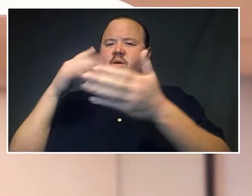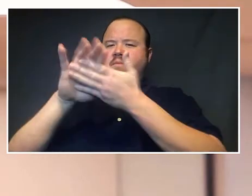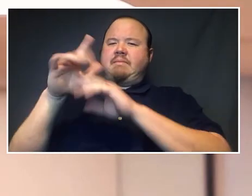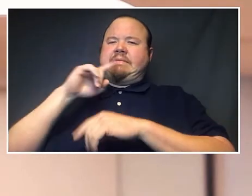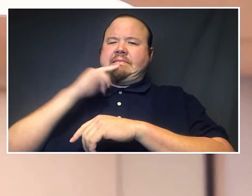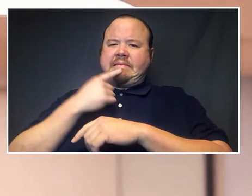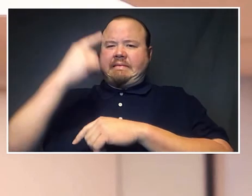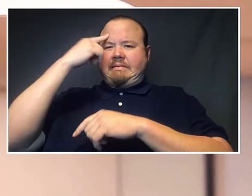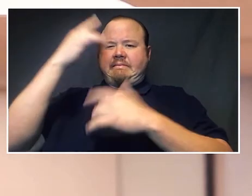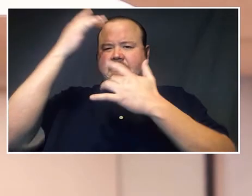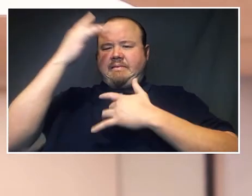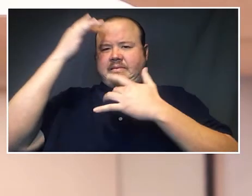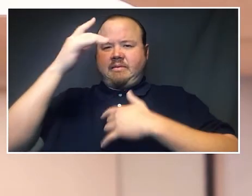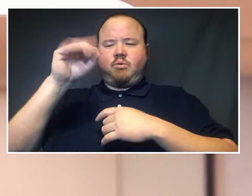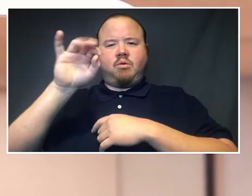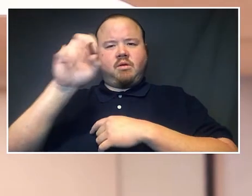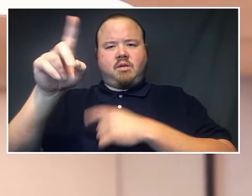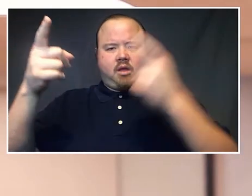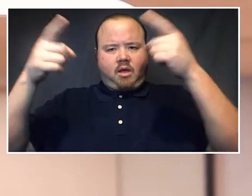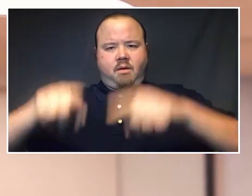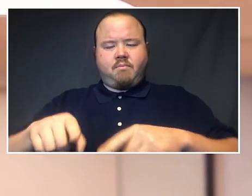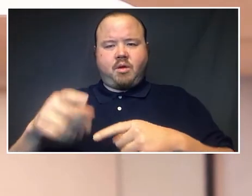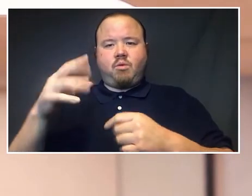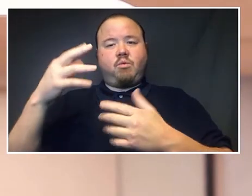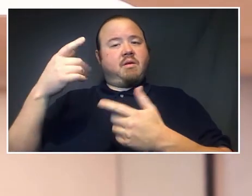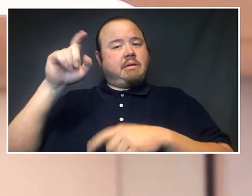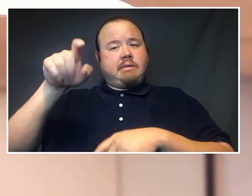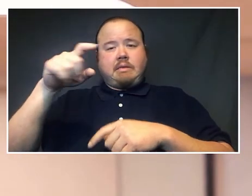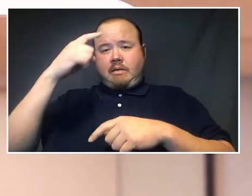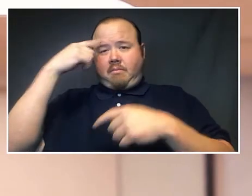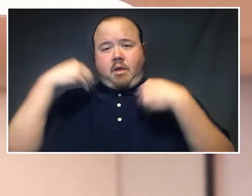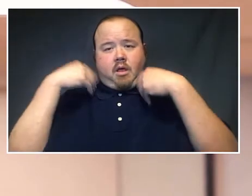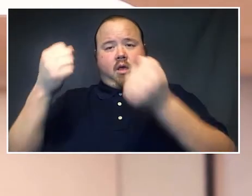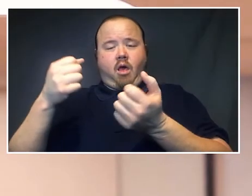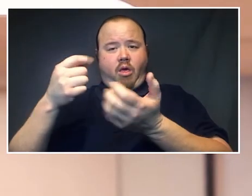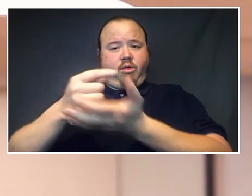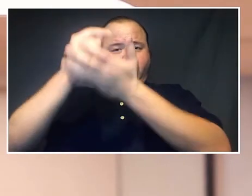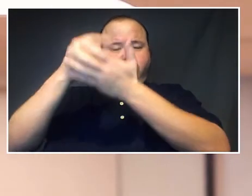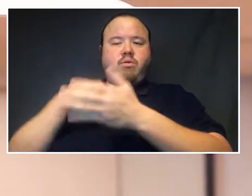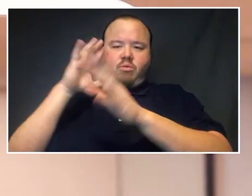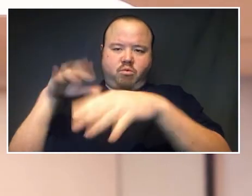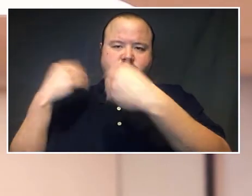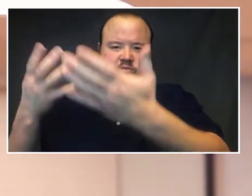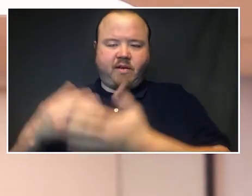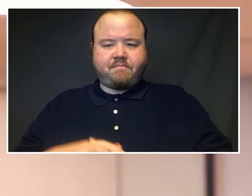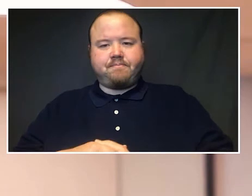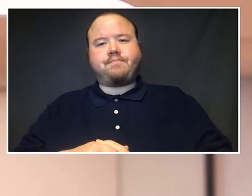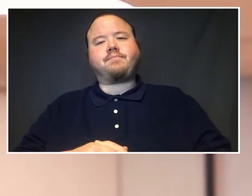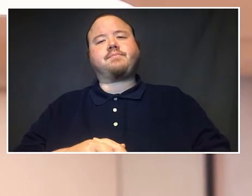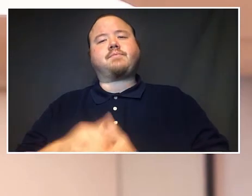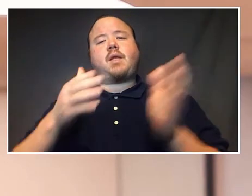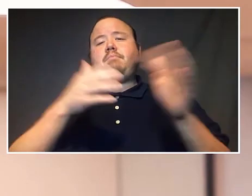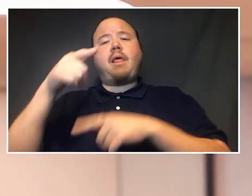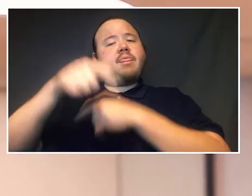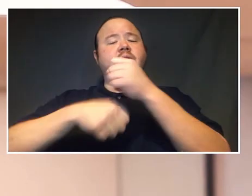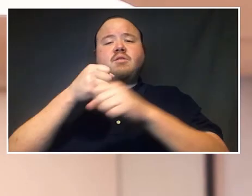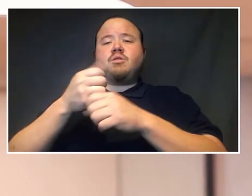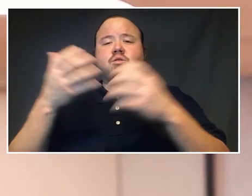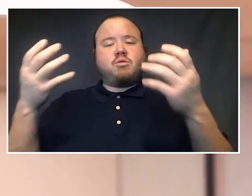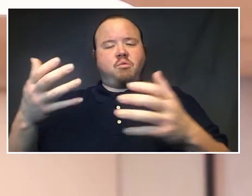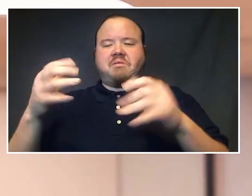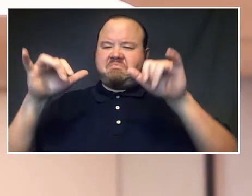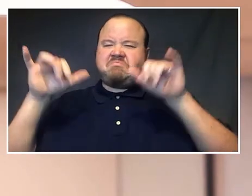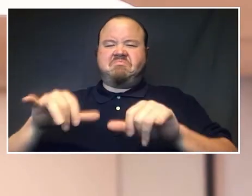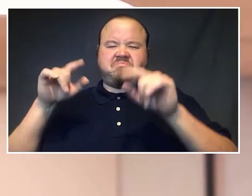development of serious mental illness or serious emotional disturbance, or to alleviate the need for additional or extended mental health treatment. The plan this year is largely the